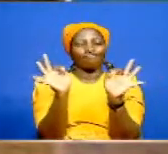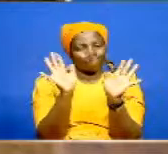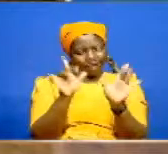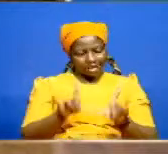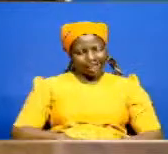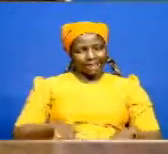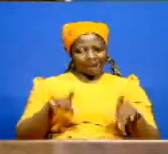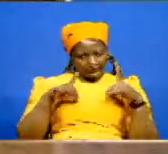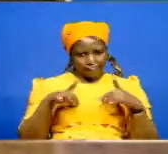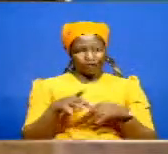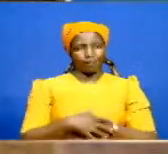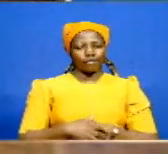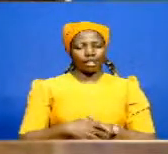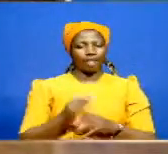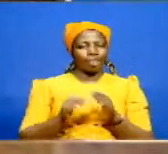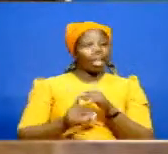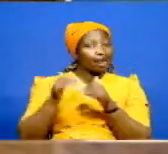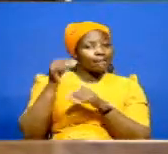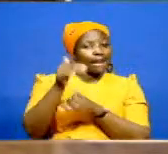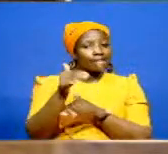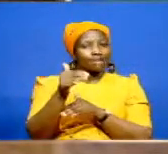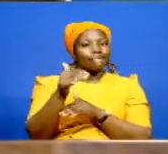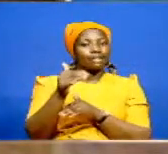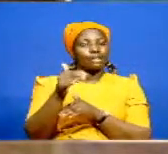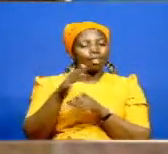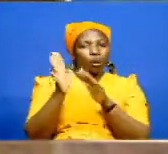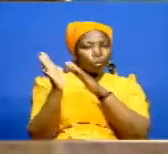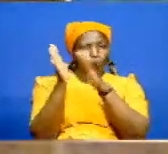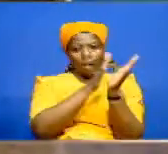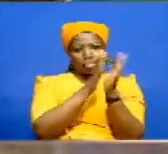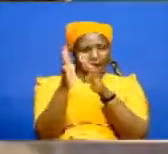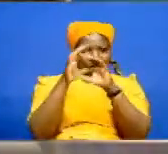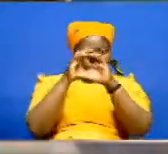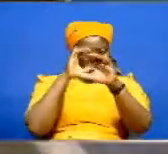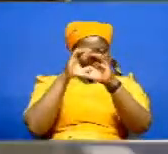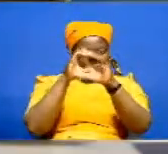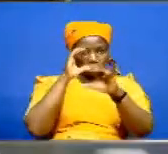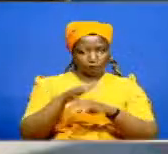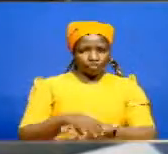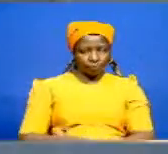live. Up next is the weather forecast.